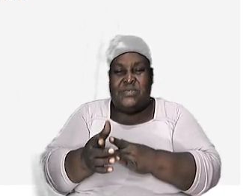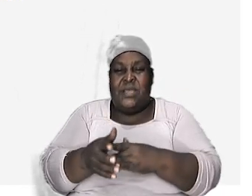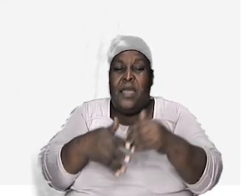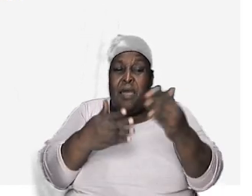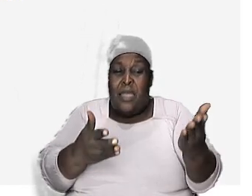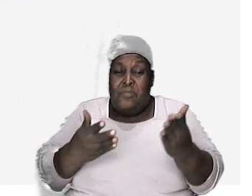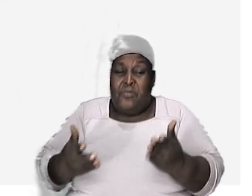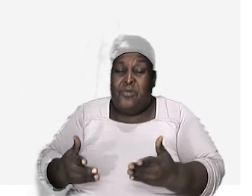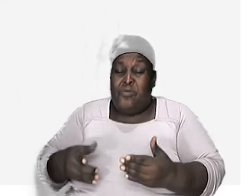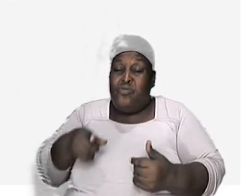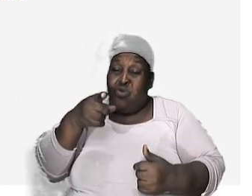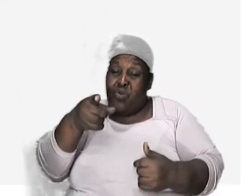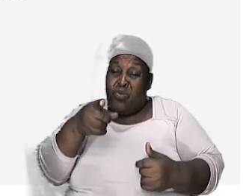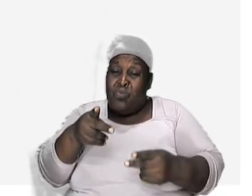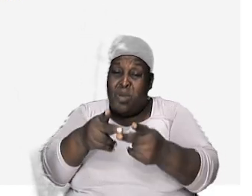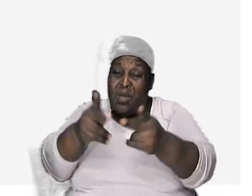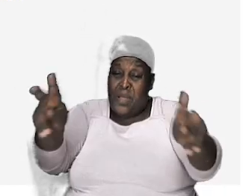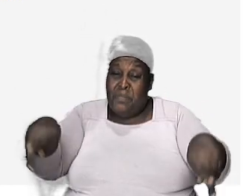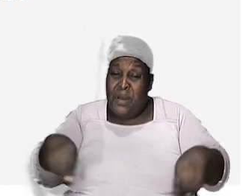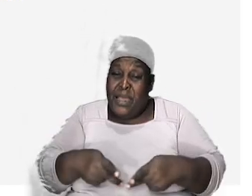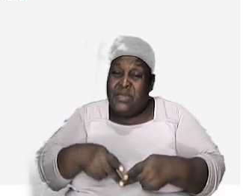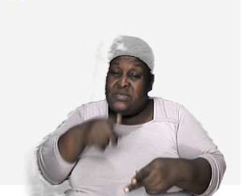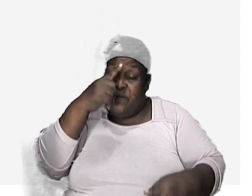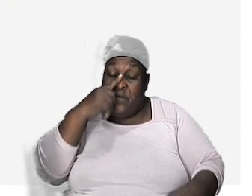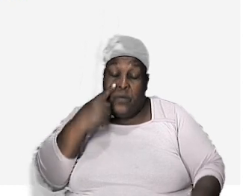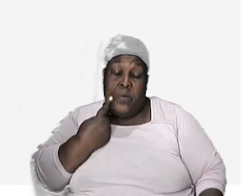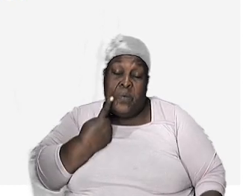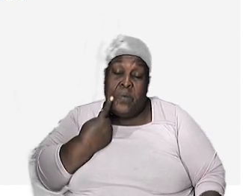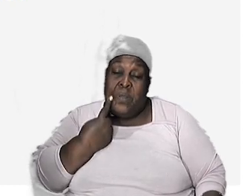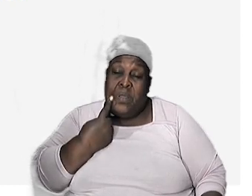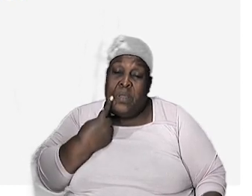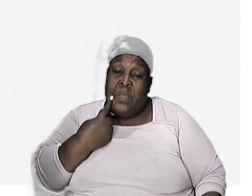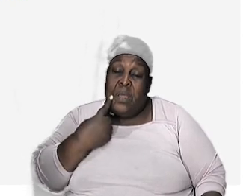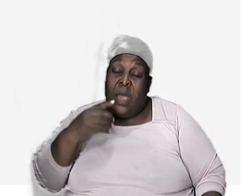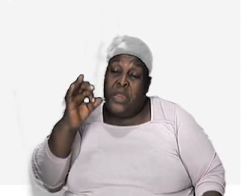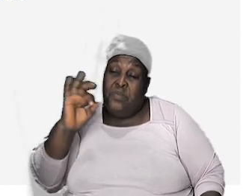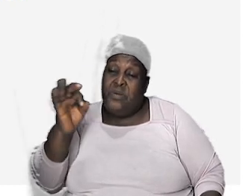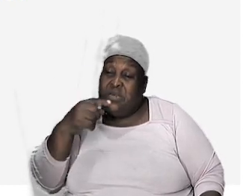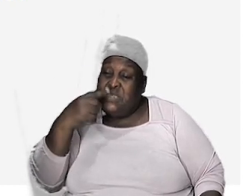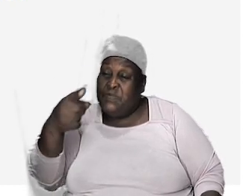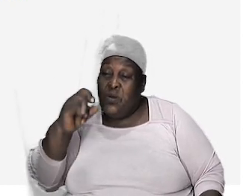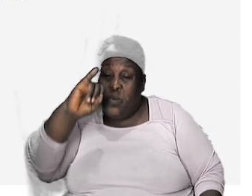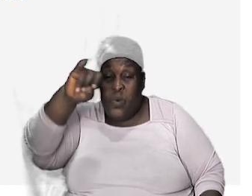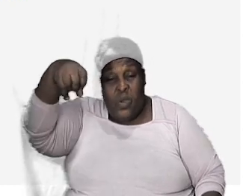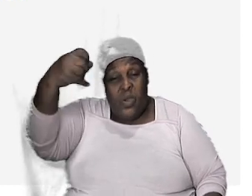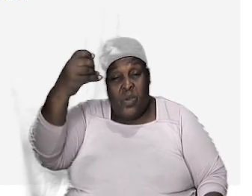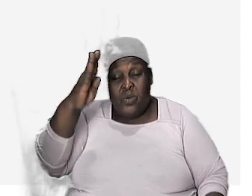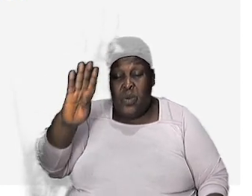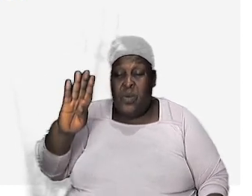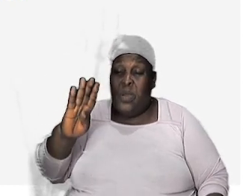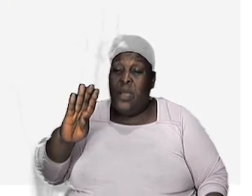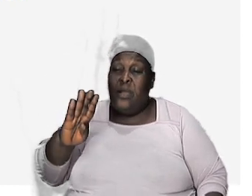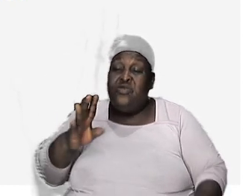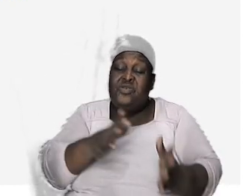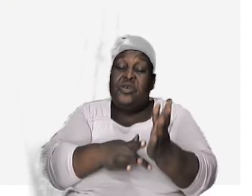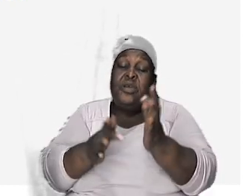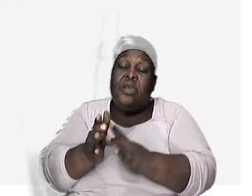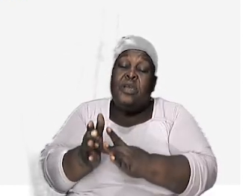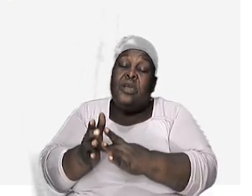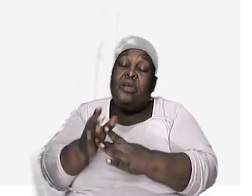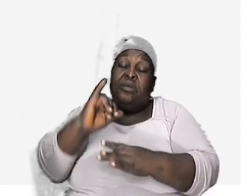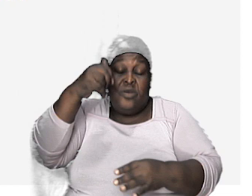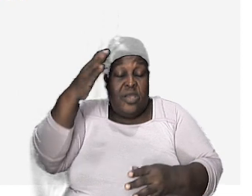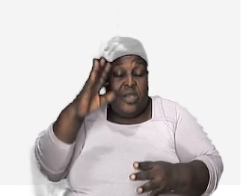bringing you to a place where you're alone. Amen. And the preacher spoke about it Sunday with Jacob. And Jacob was left alone.